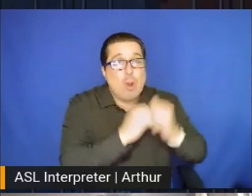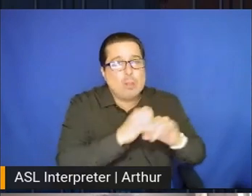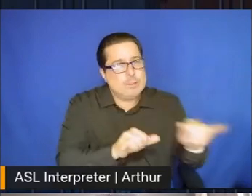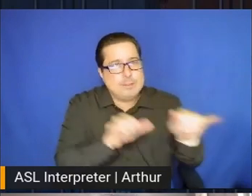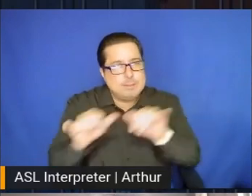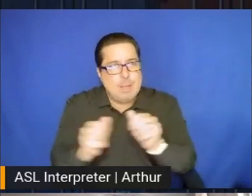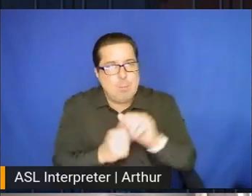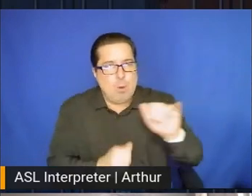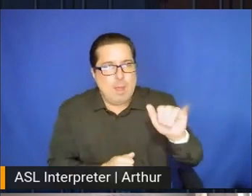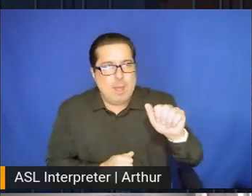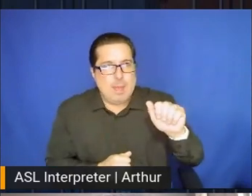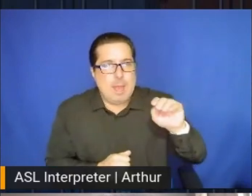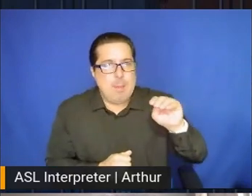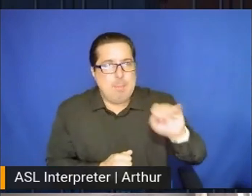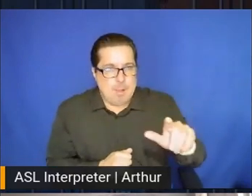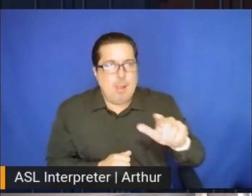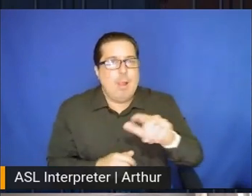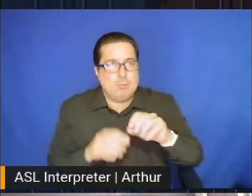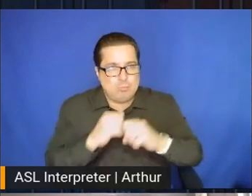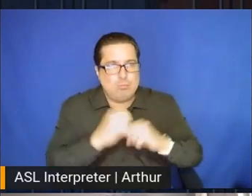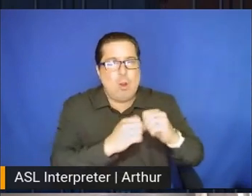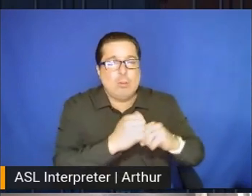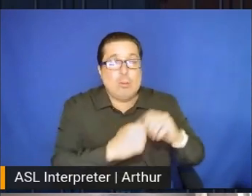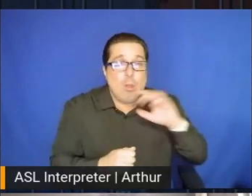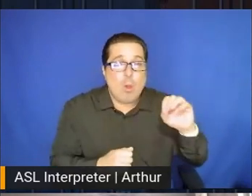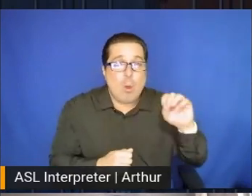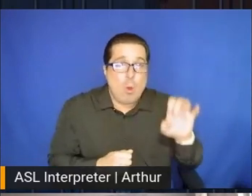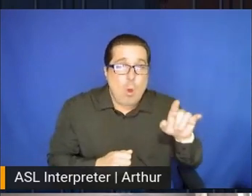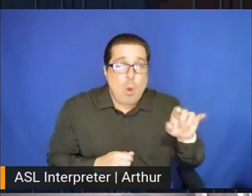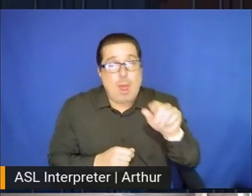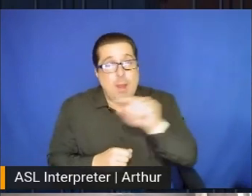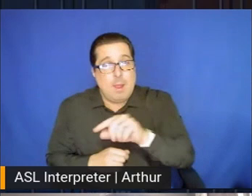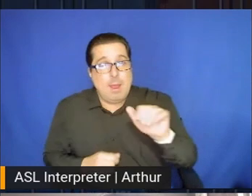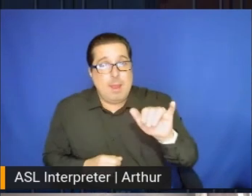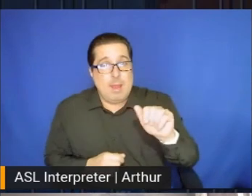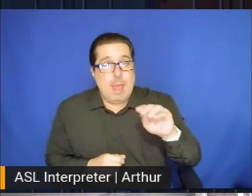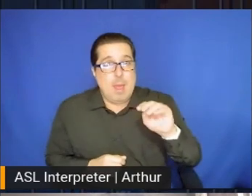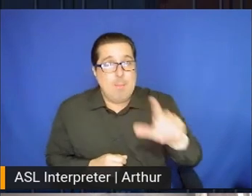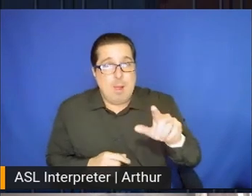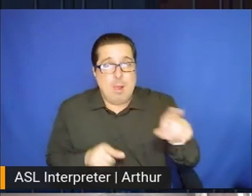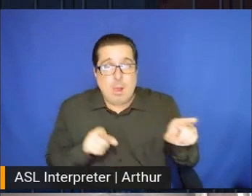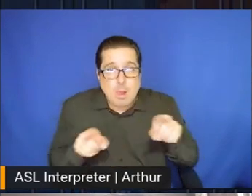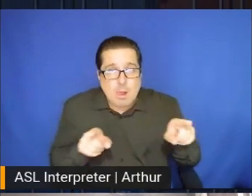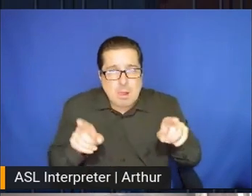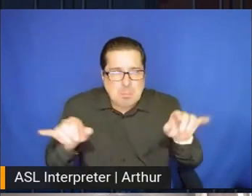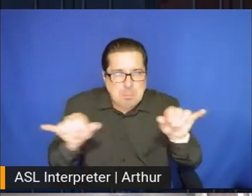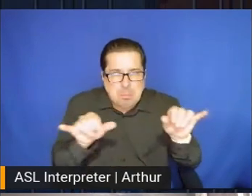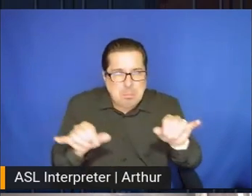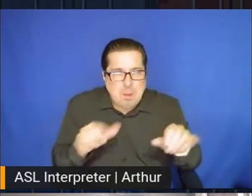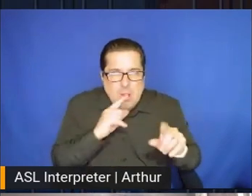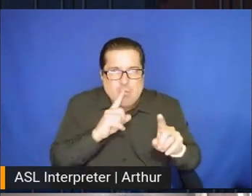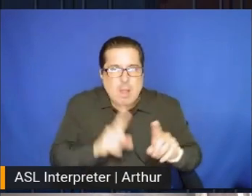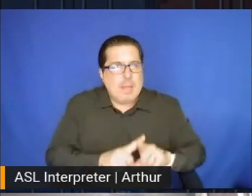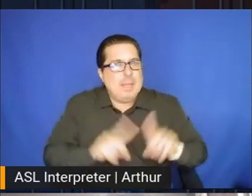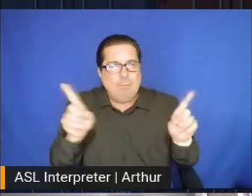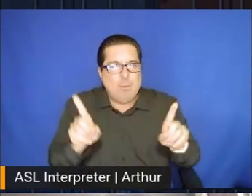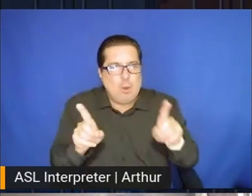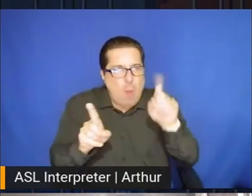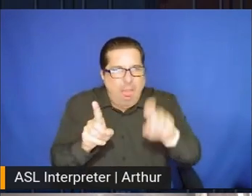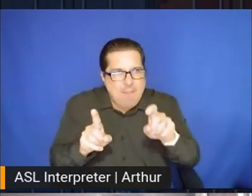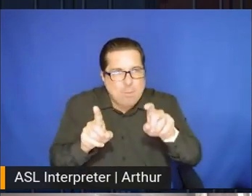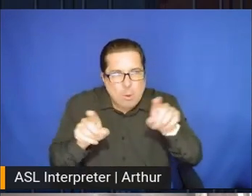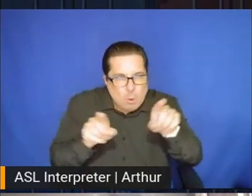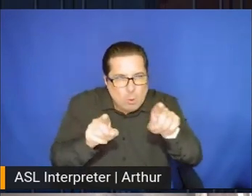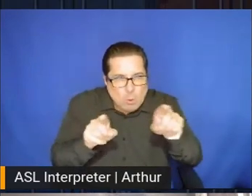the transformation between the code and the YAML is not that different, right? You have to write pretty much